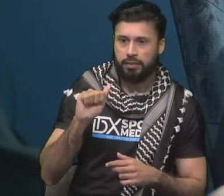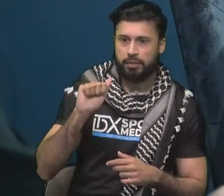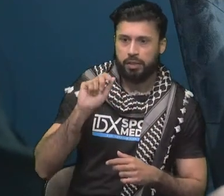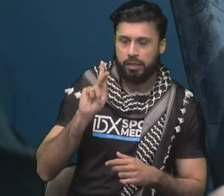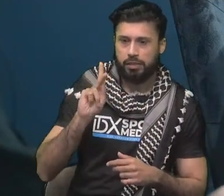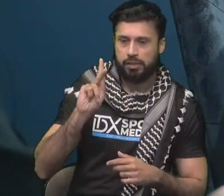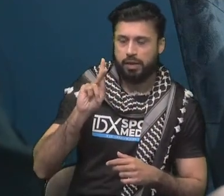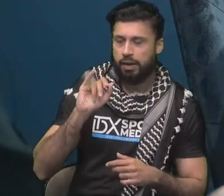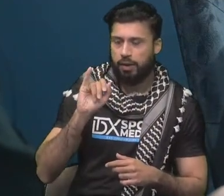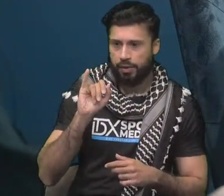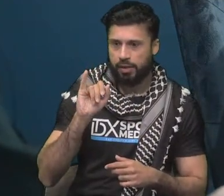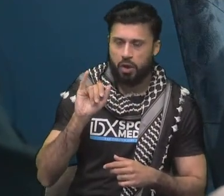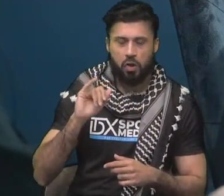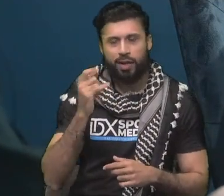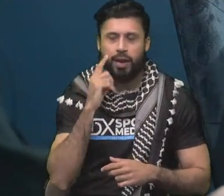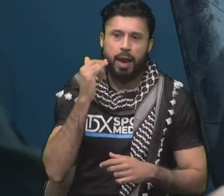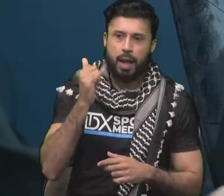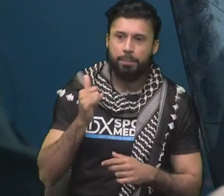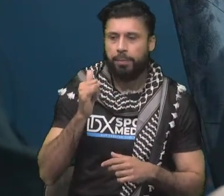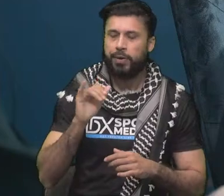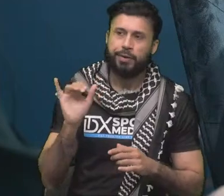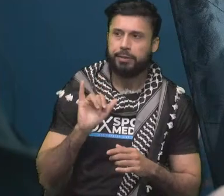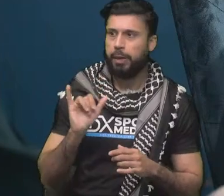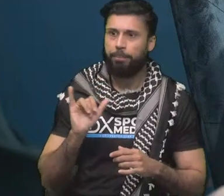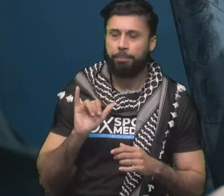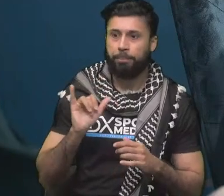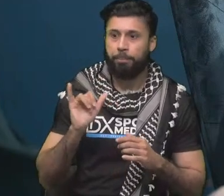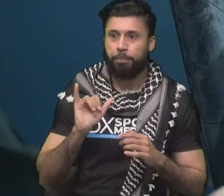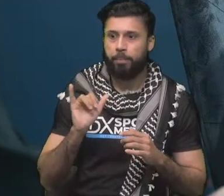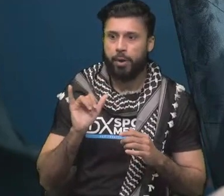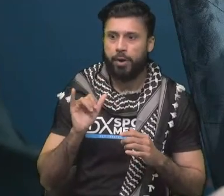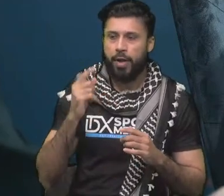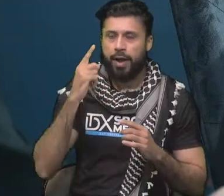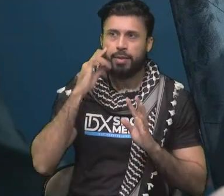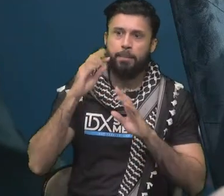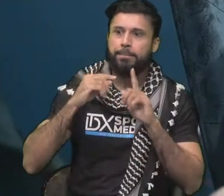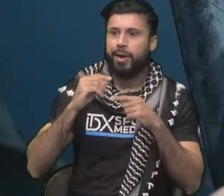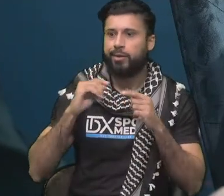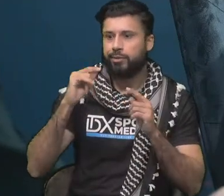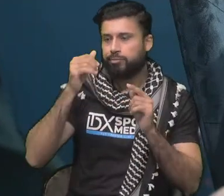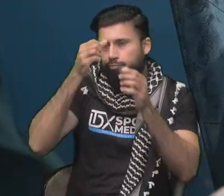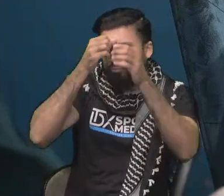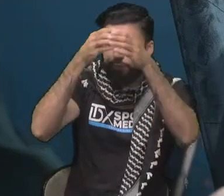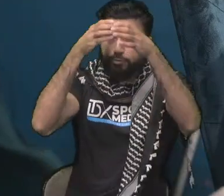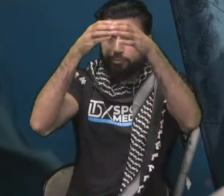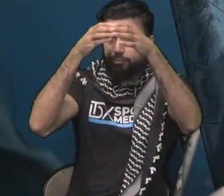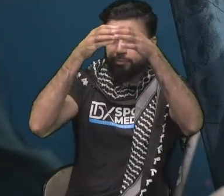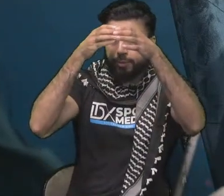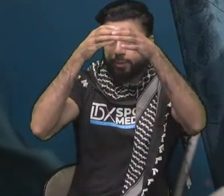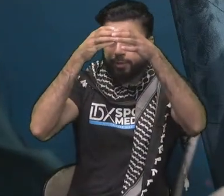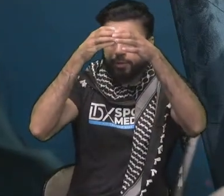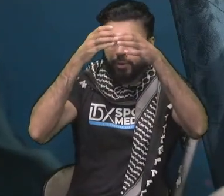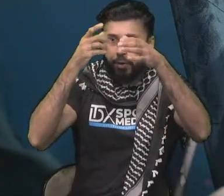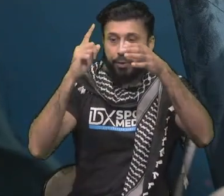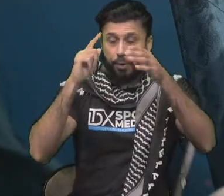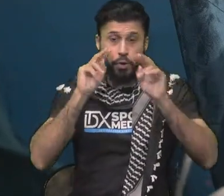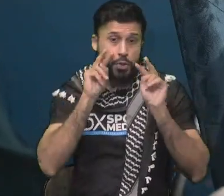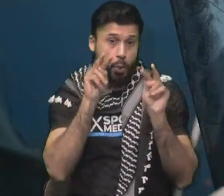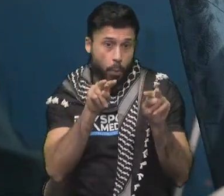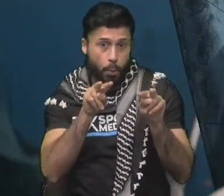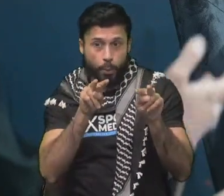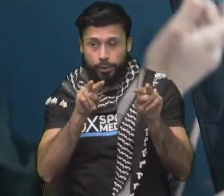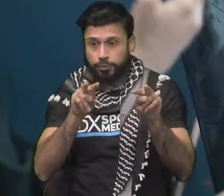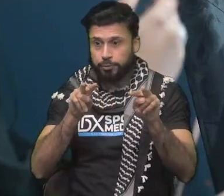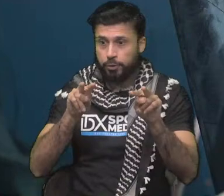TikTok videos, you become allama, mashallah, right? Yeah. You know about everything, tabarak al-Rahman. You heard one statement about, you know,